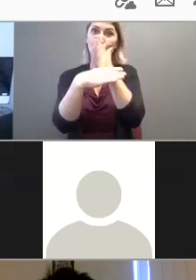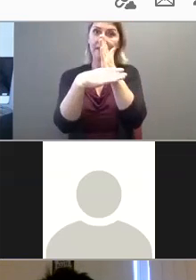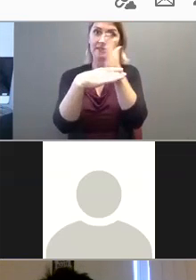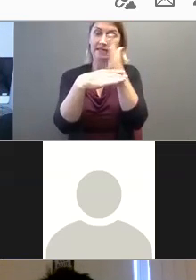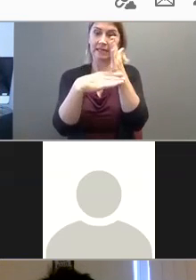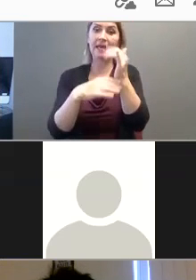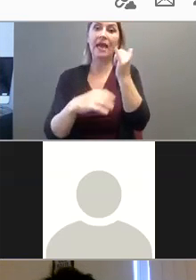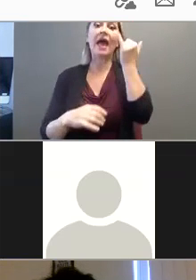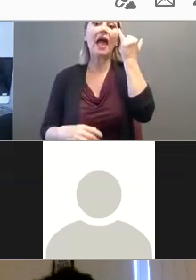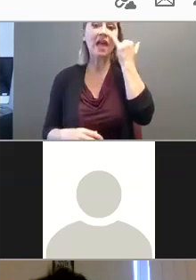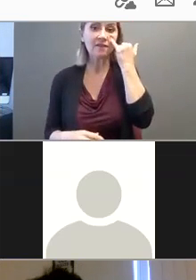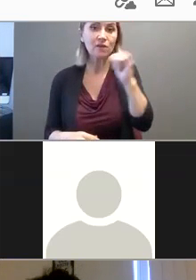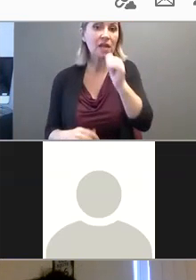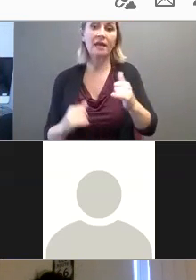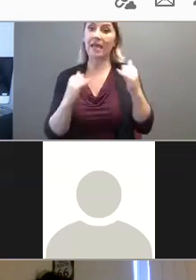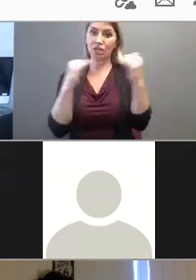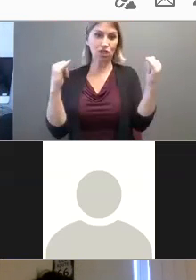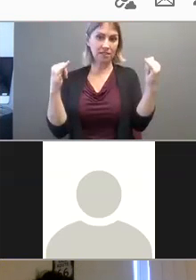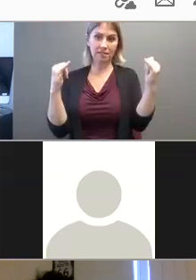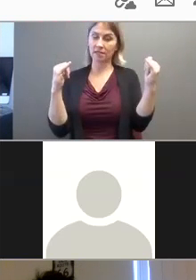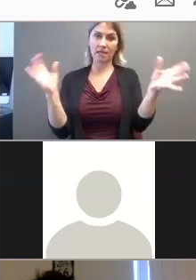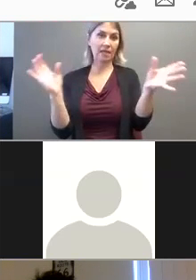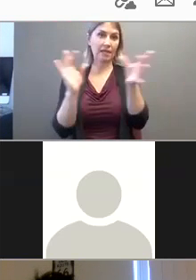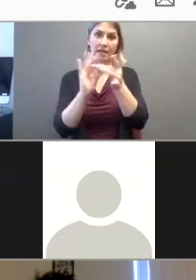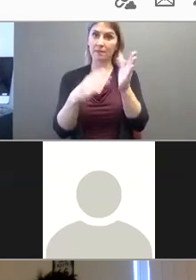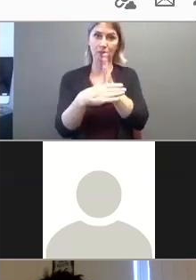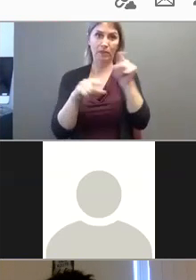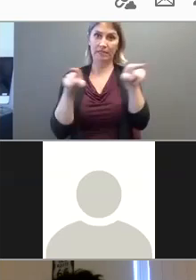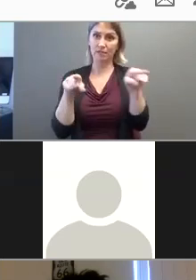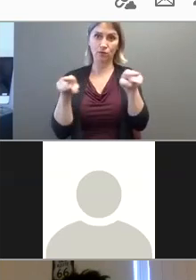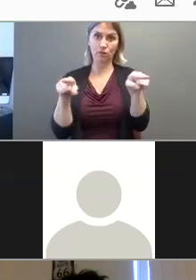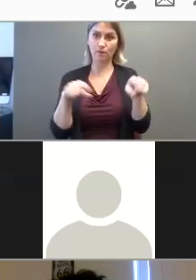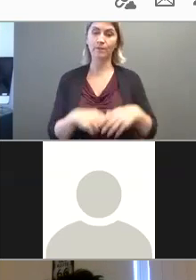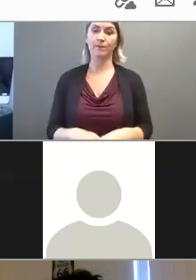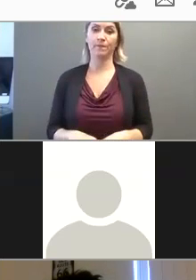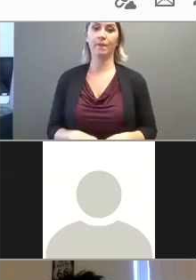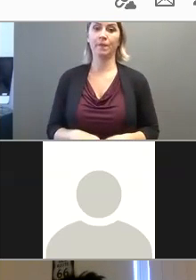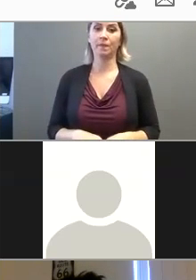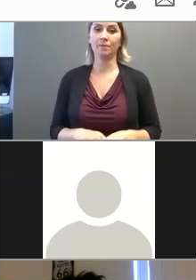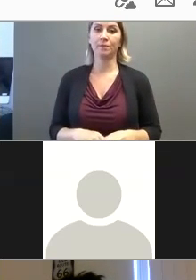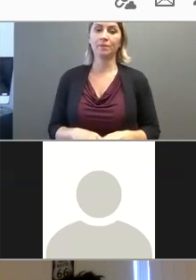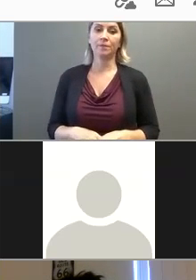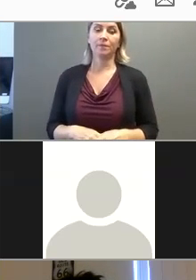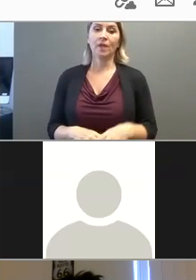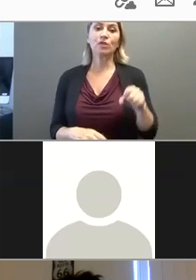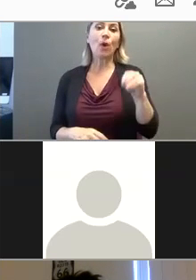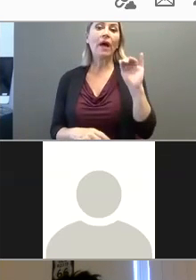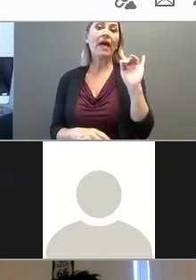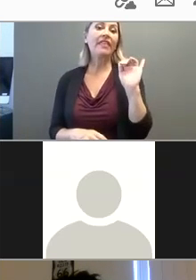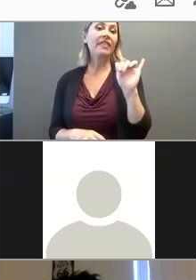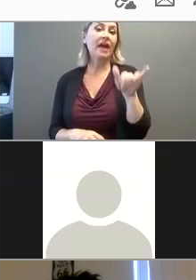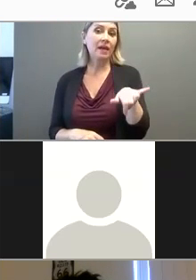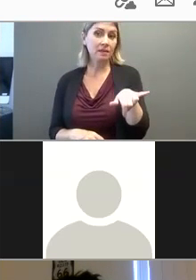as long as there are no edges connecting between those two cuts, right? So